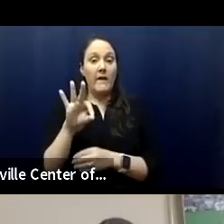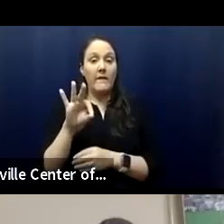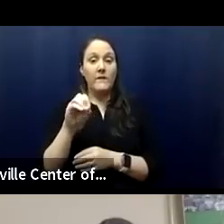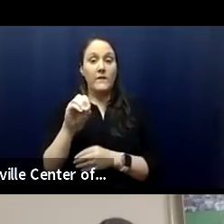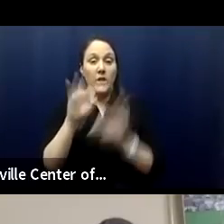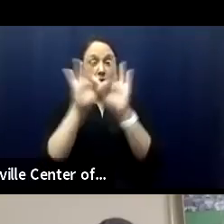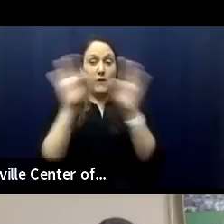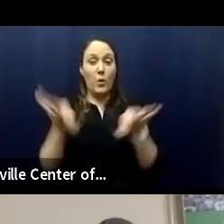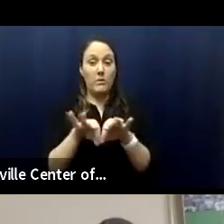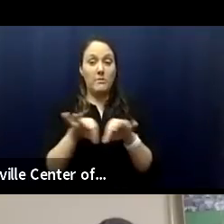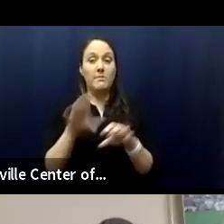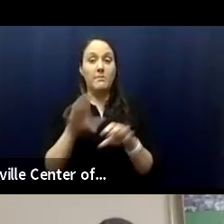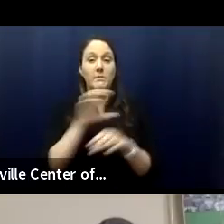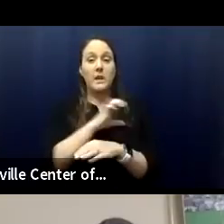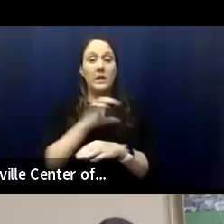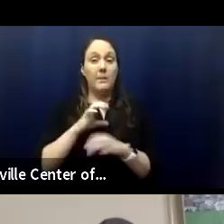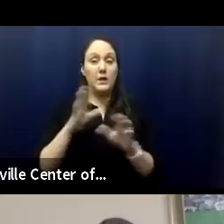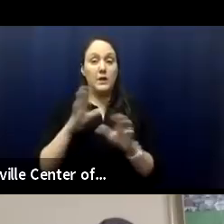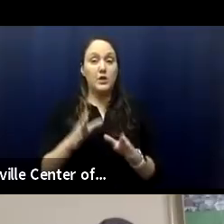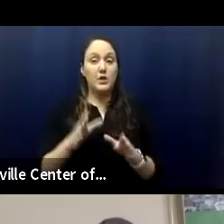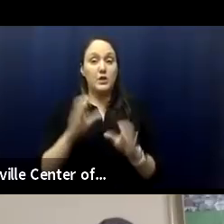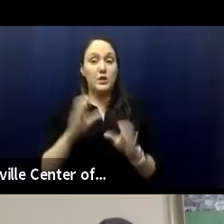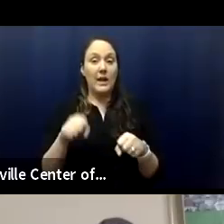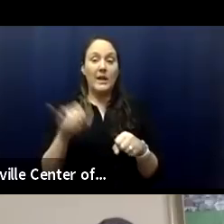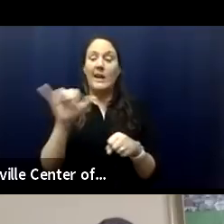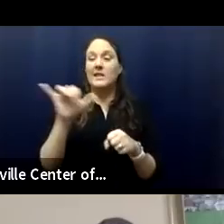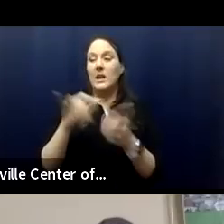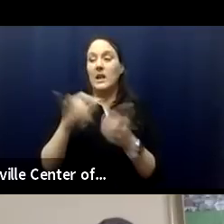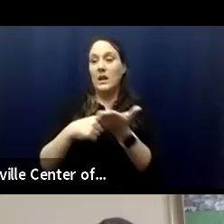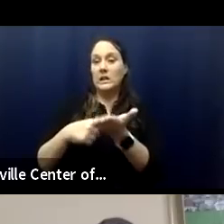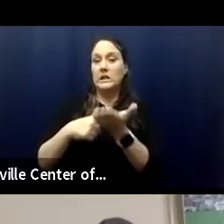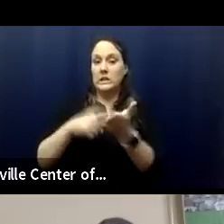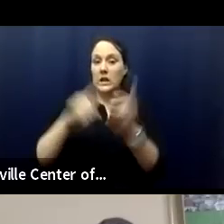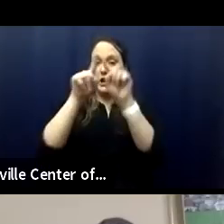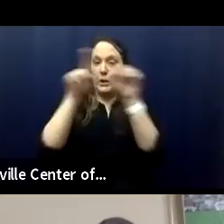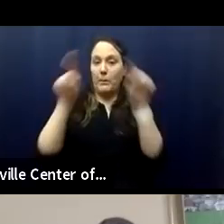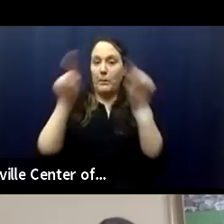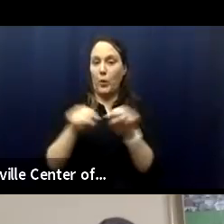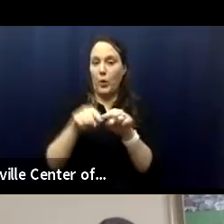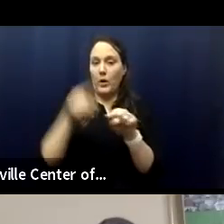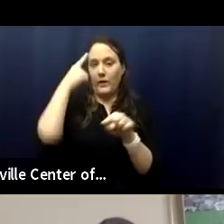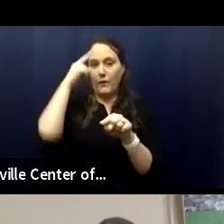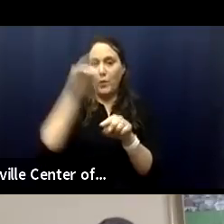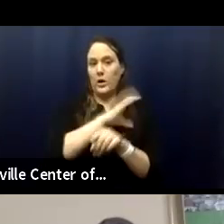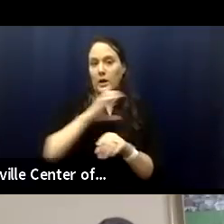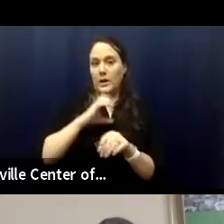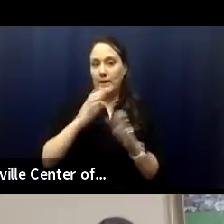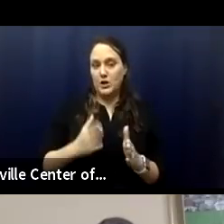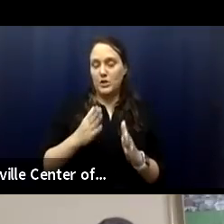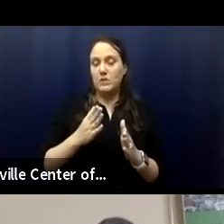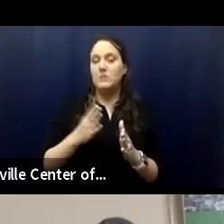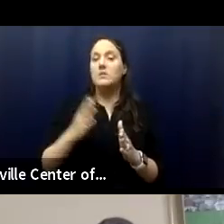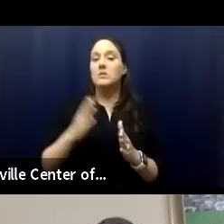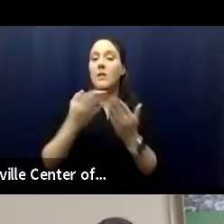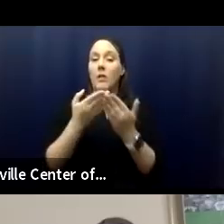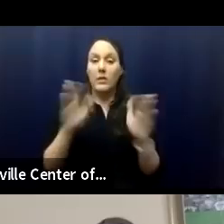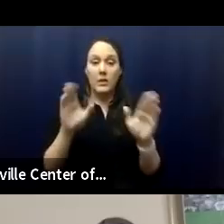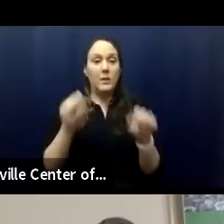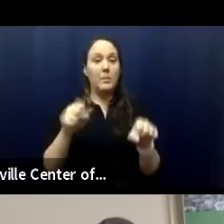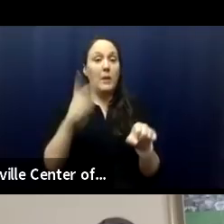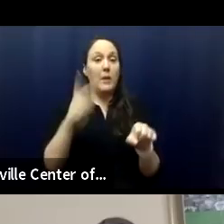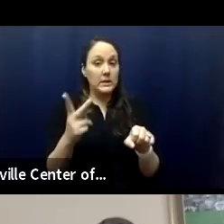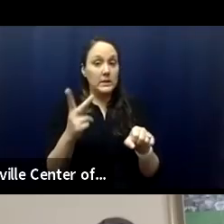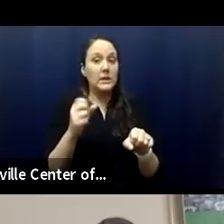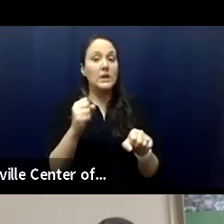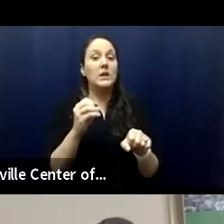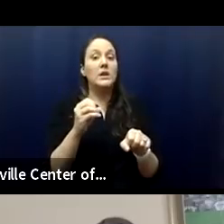can actually, it's kind of like a discussion board for commissioners. The public can see it. And so you can